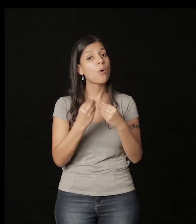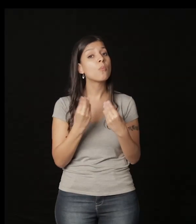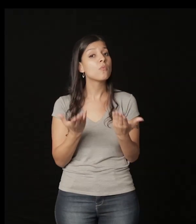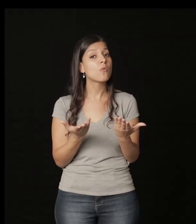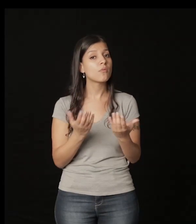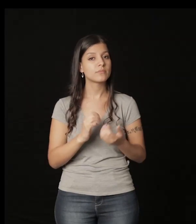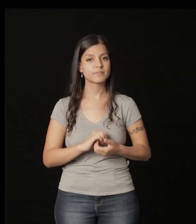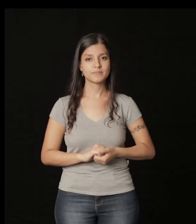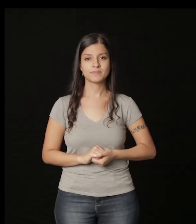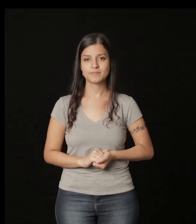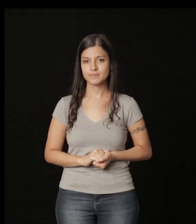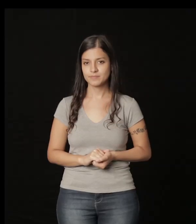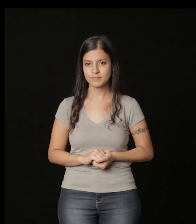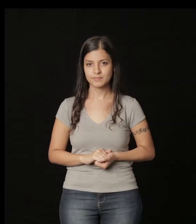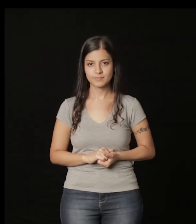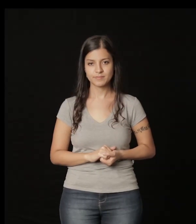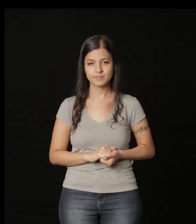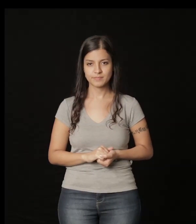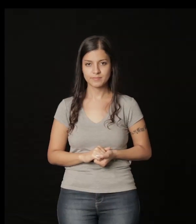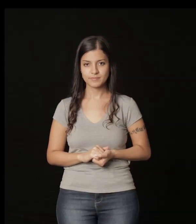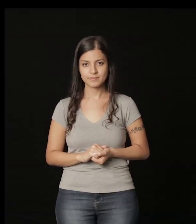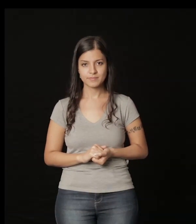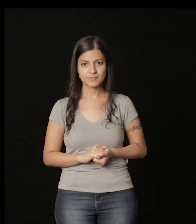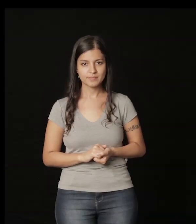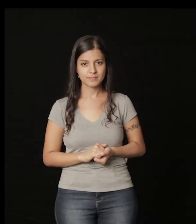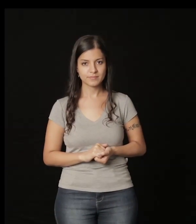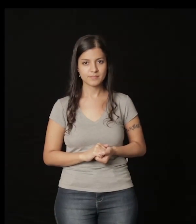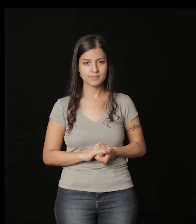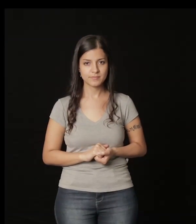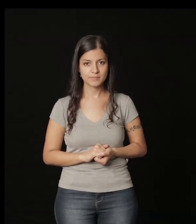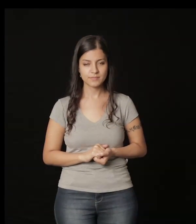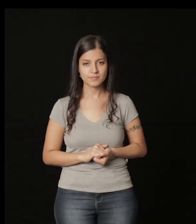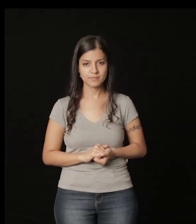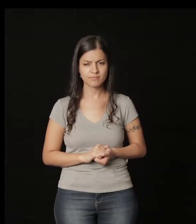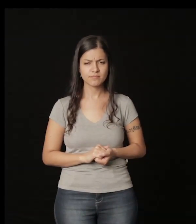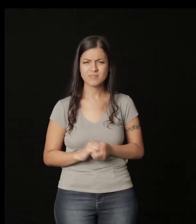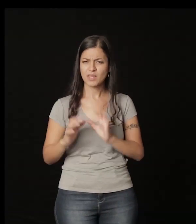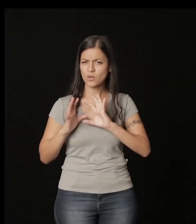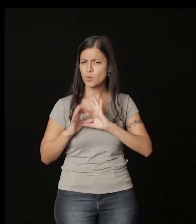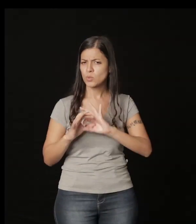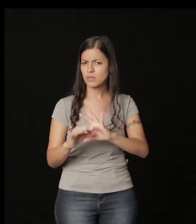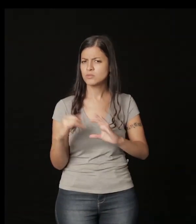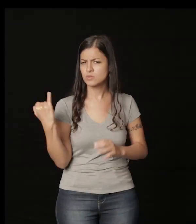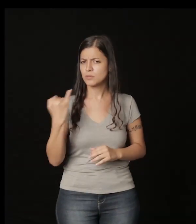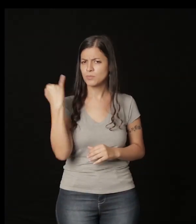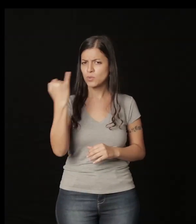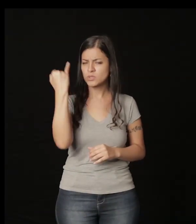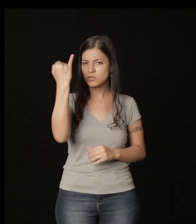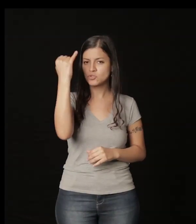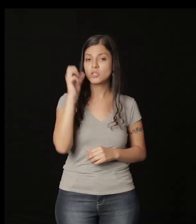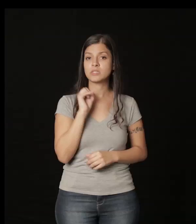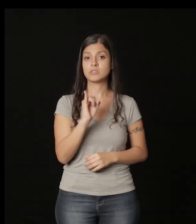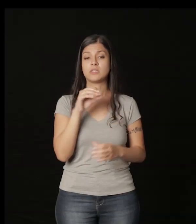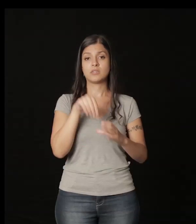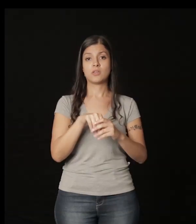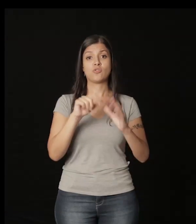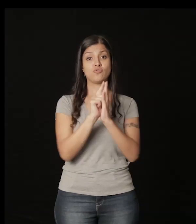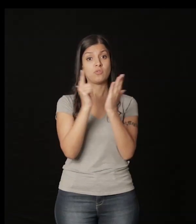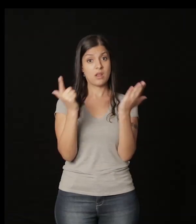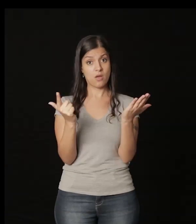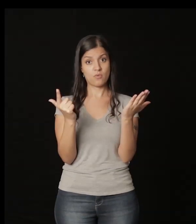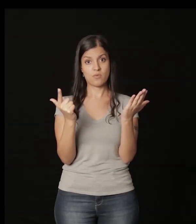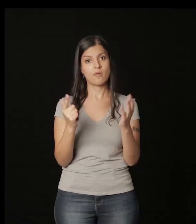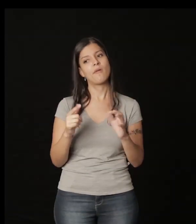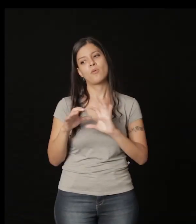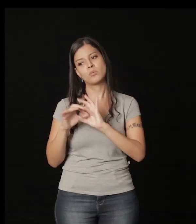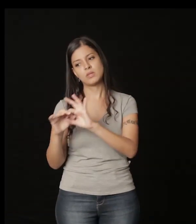ways, depending on the context that it's in. You know, the context is very important. If it's in a